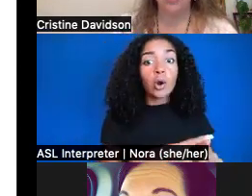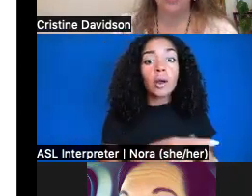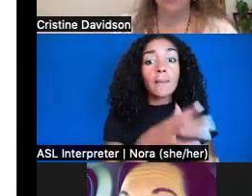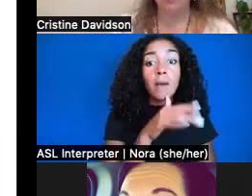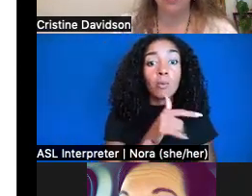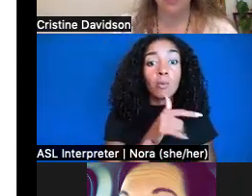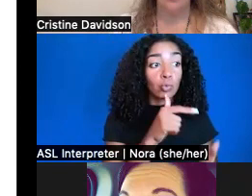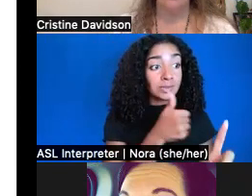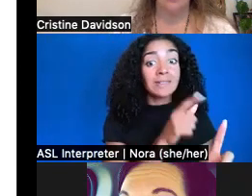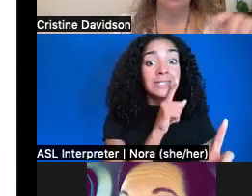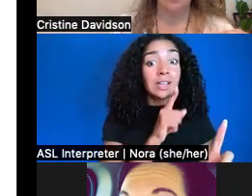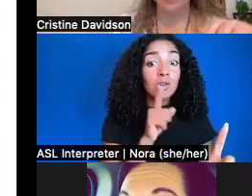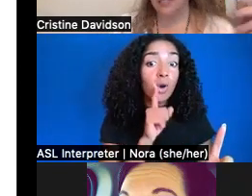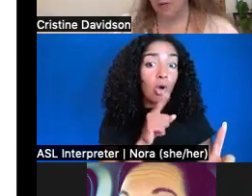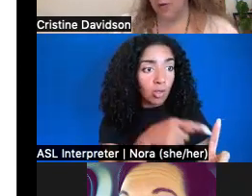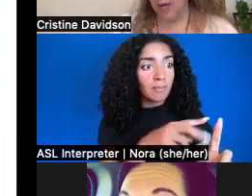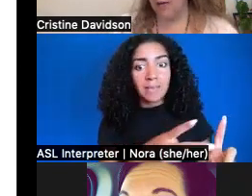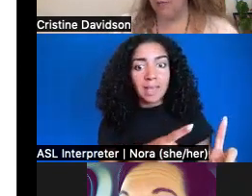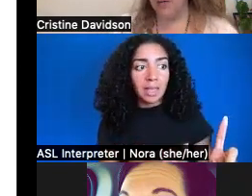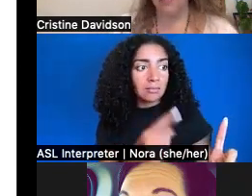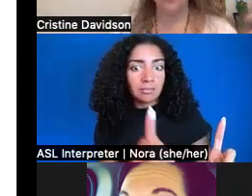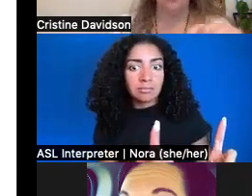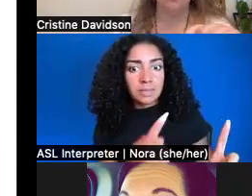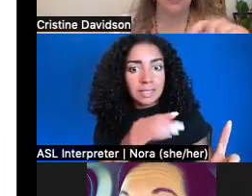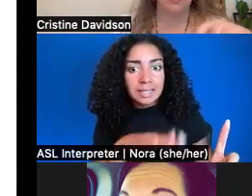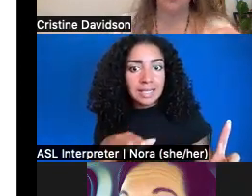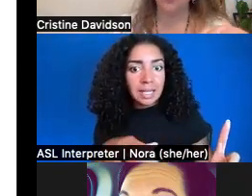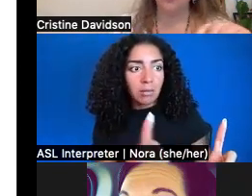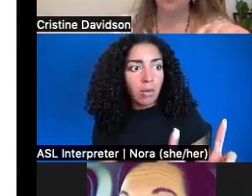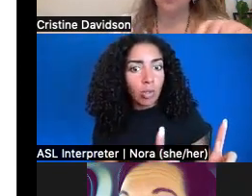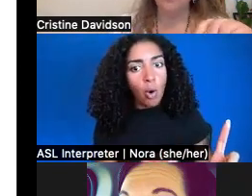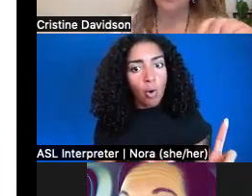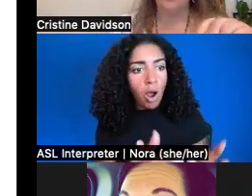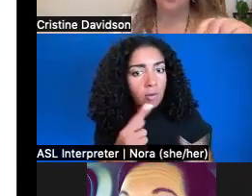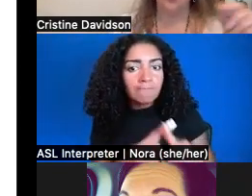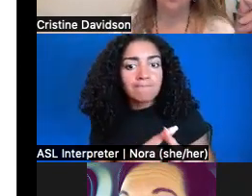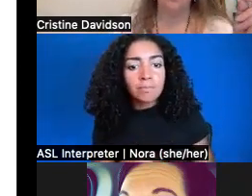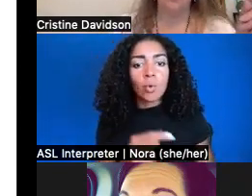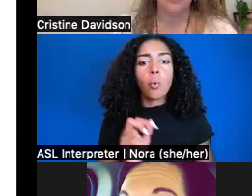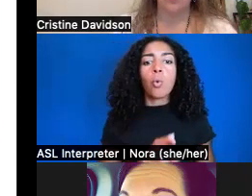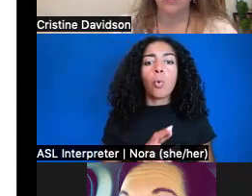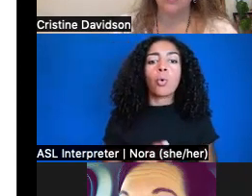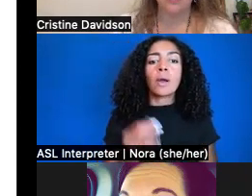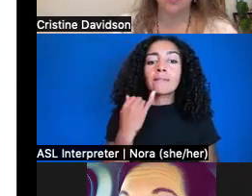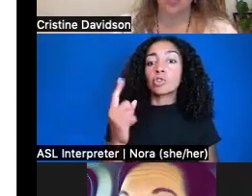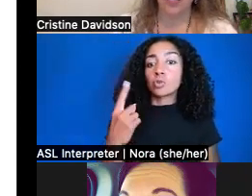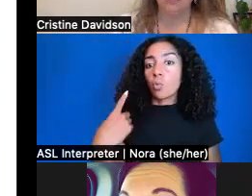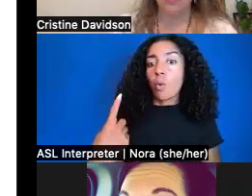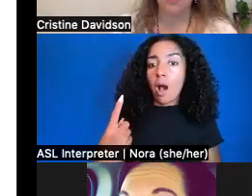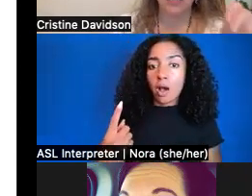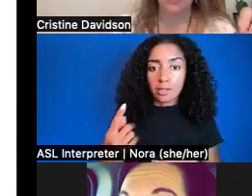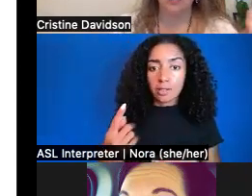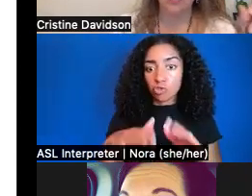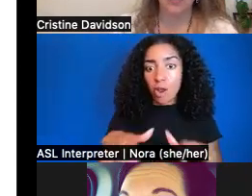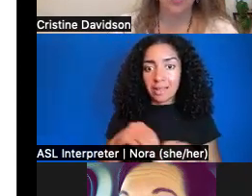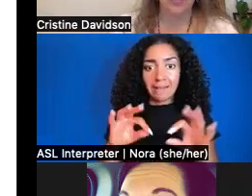just one child in the family, they can be, because they don't have another human being in the room, as a witness, so they can